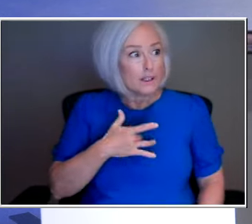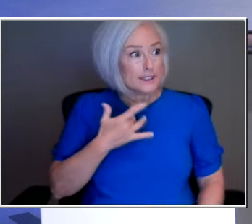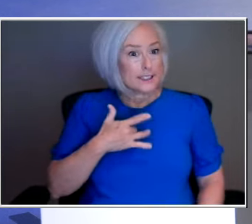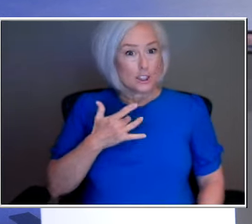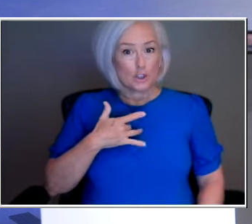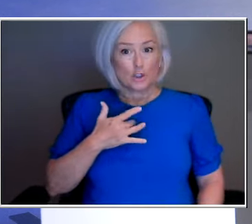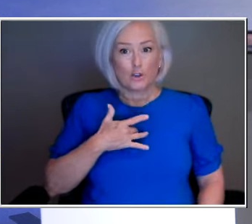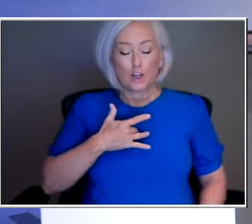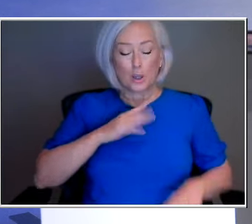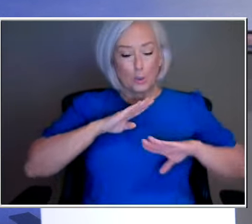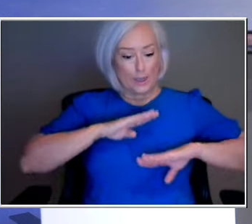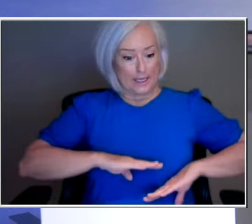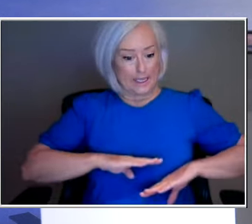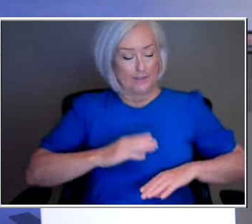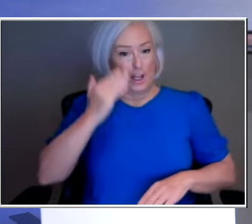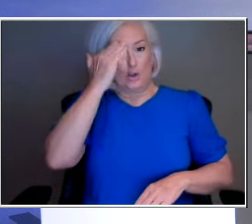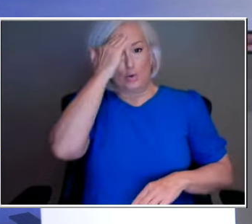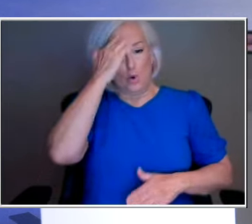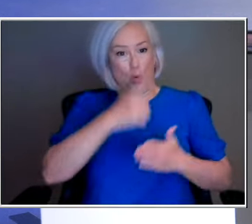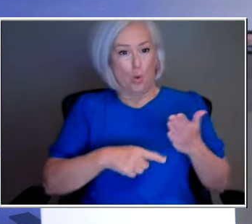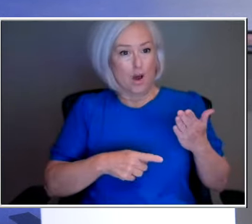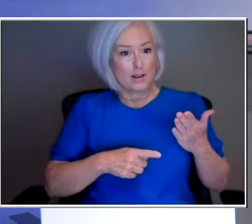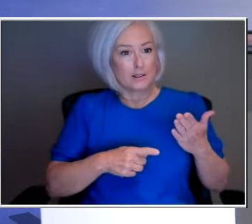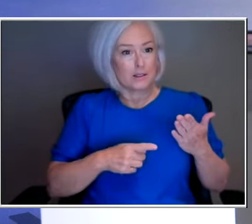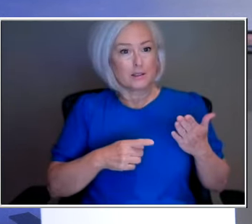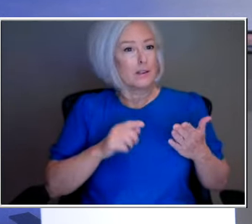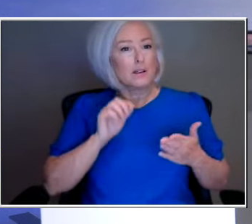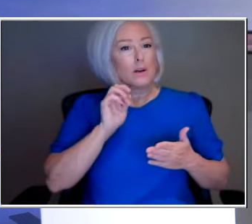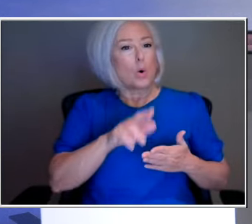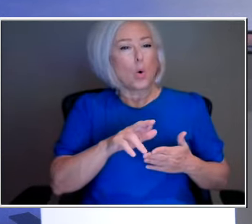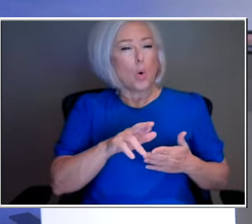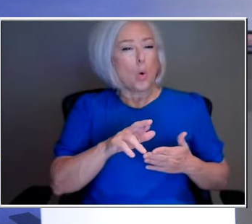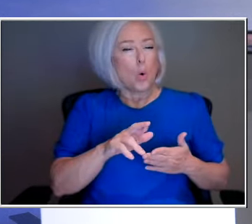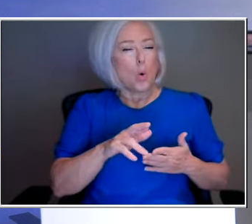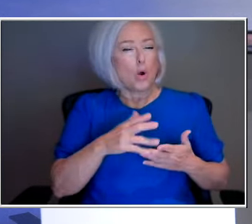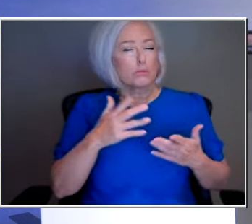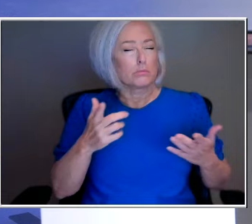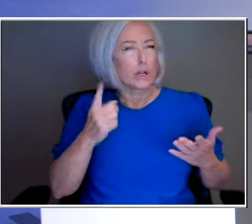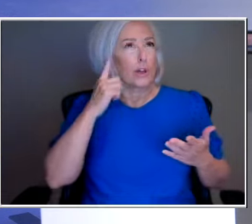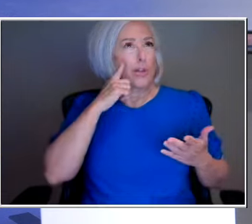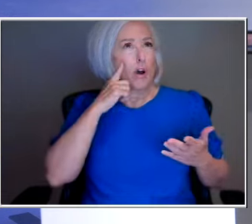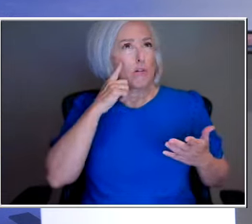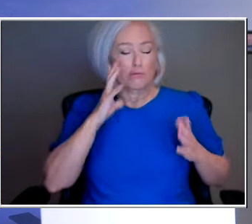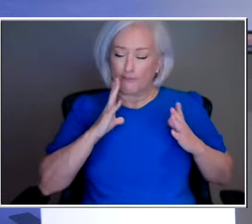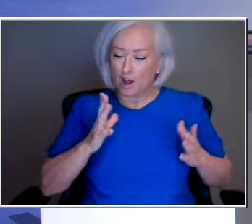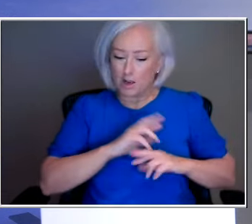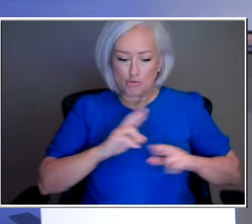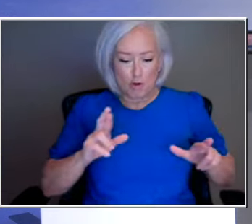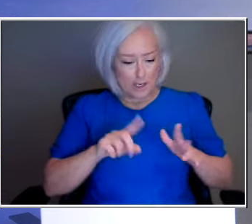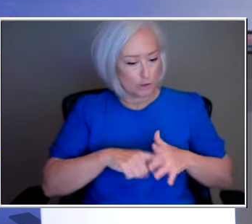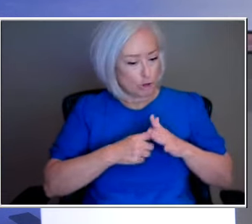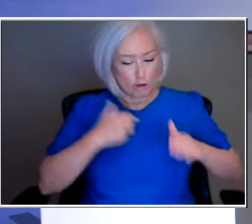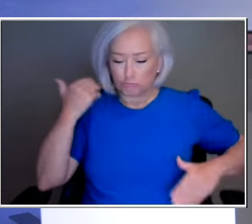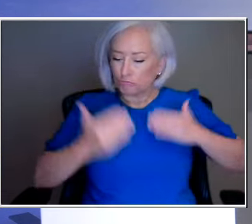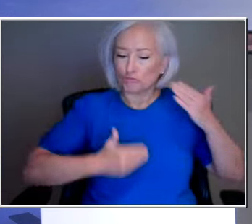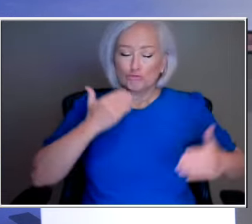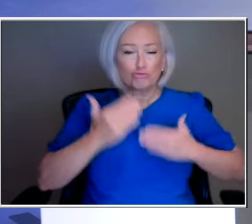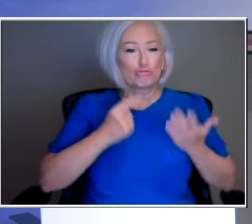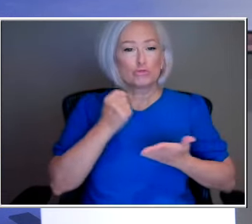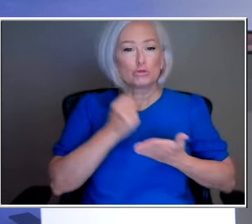this is and we can start getting after it? Did that hit at some point where you thought, let's get on top of this and get going with what the next step